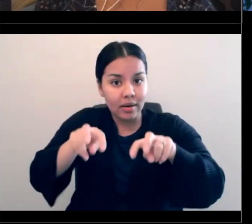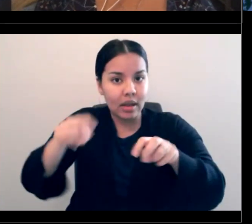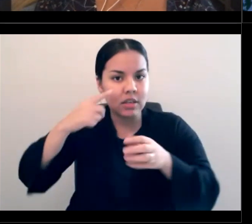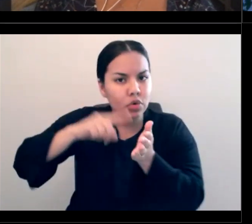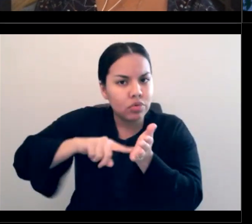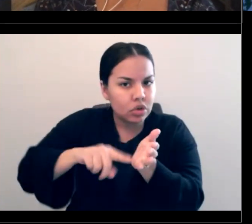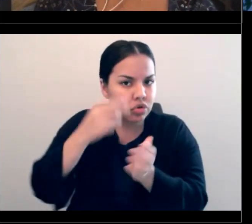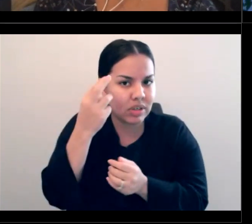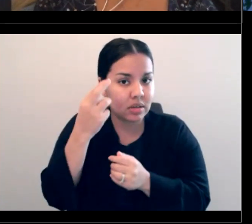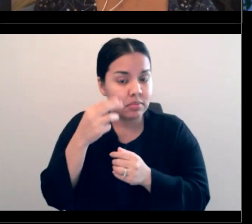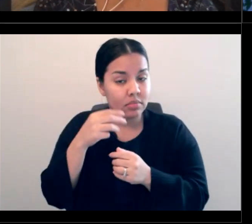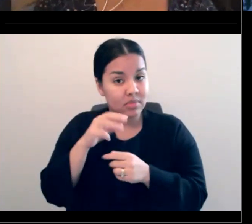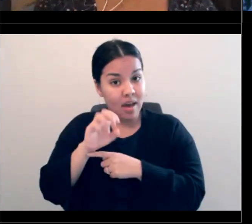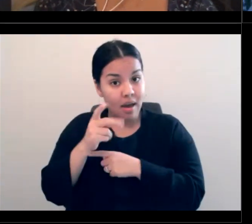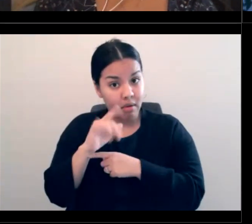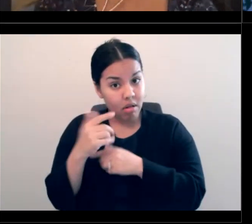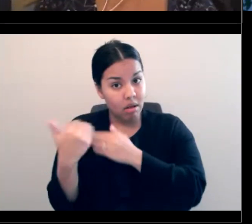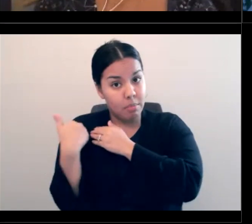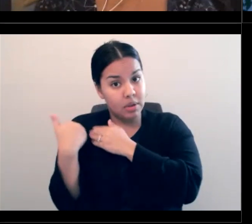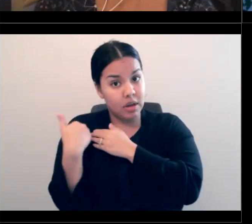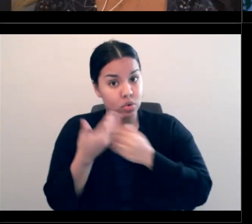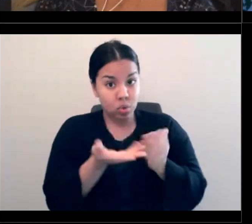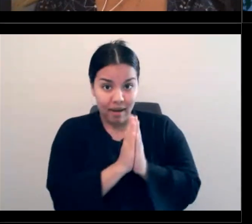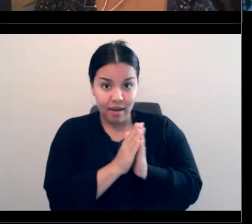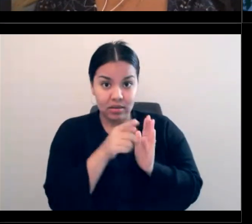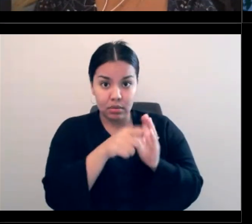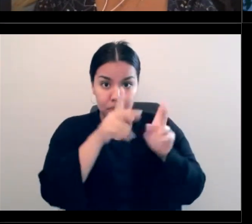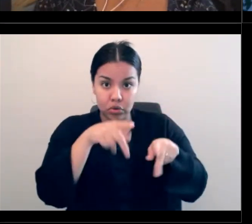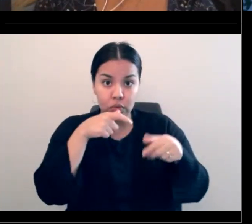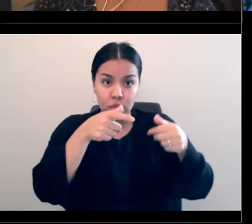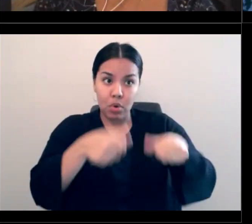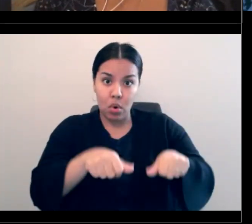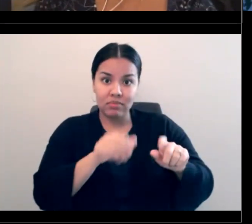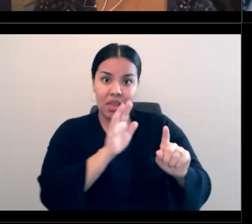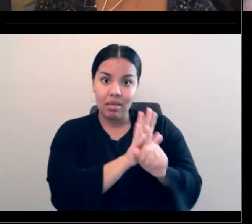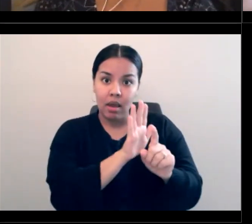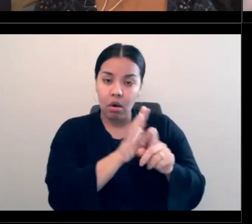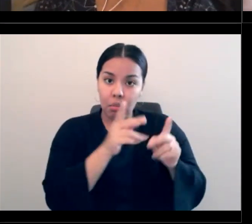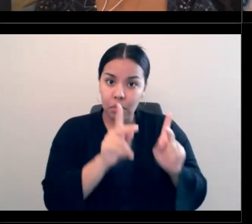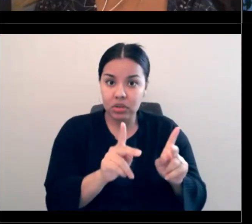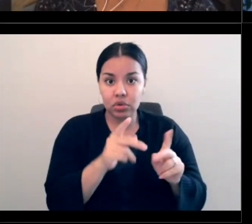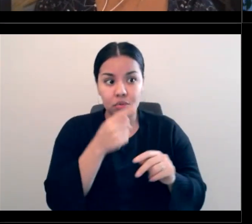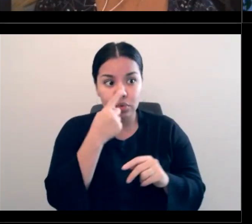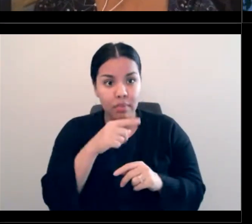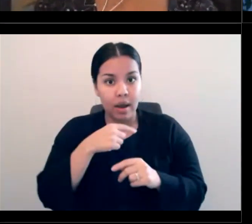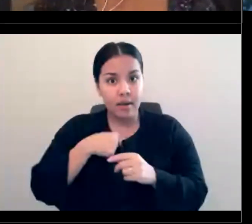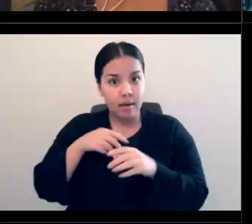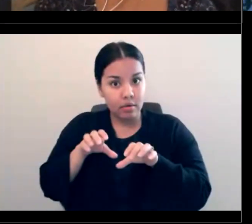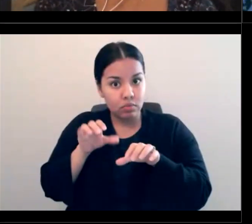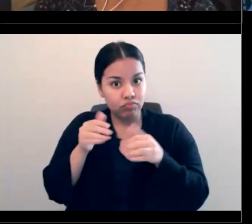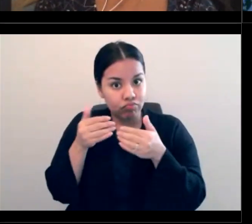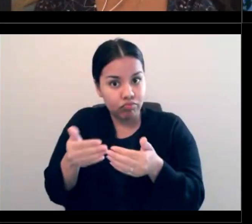for their permission to use it? What if they don't respond or block you, troll you, etc.? Can you still use the tweet?